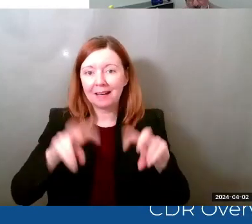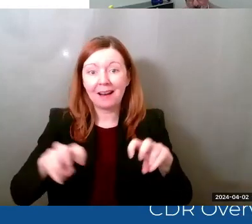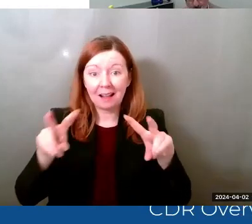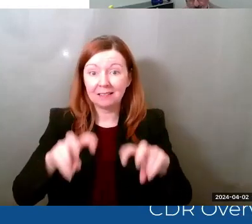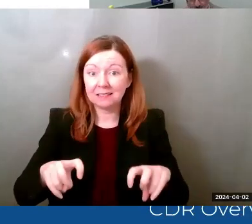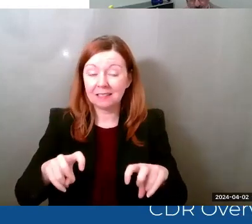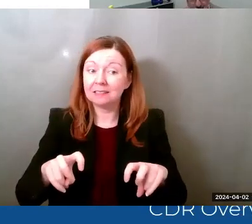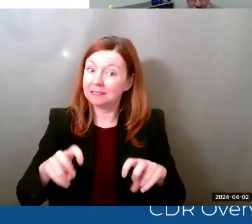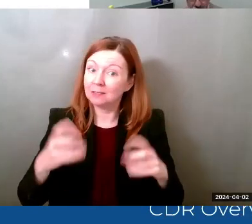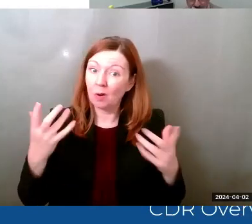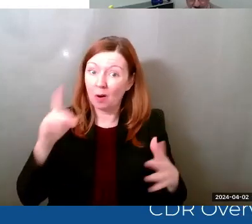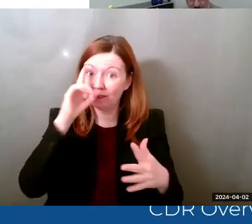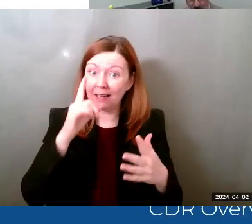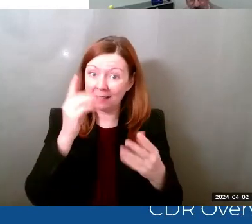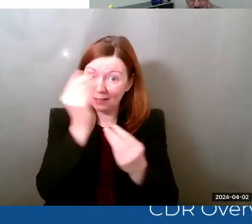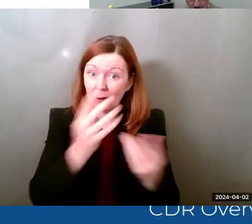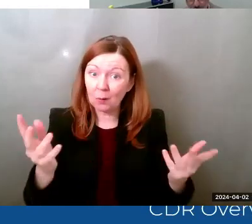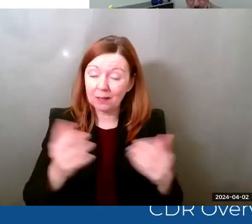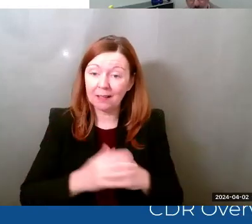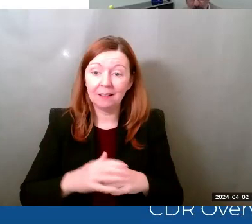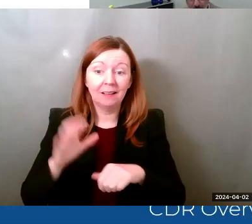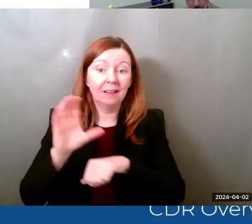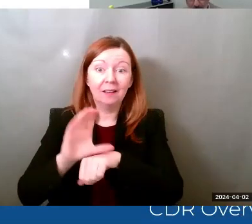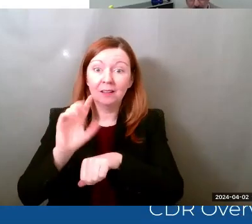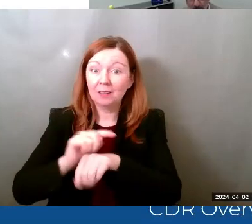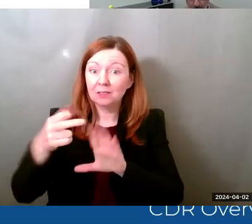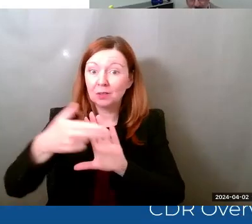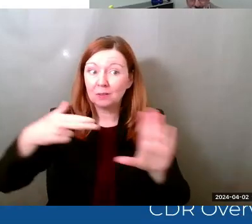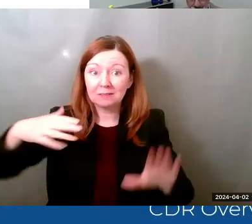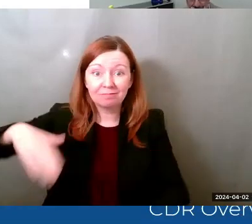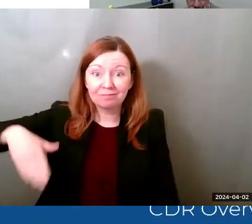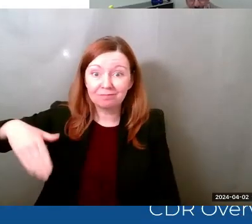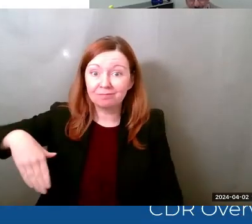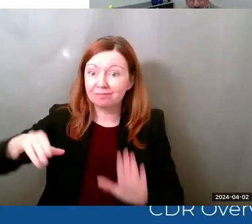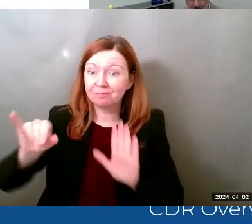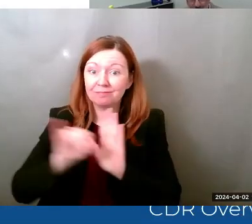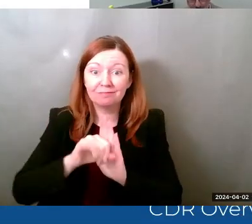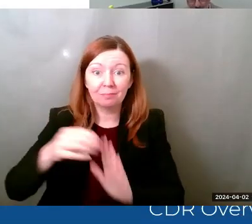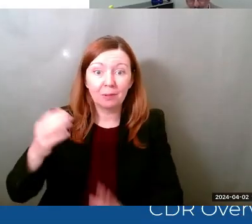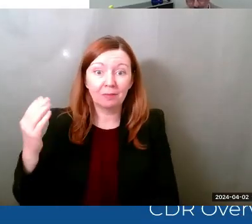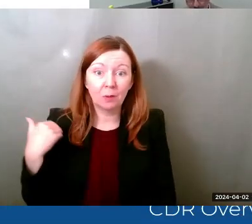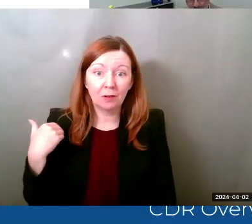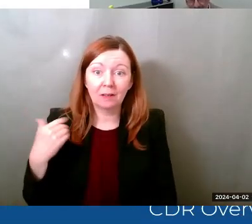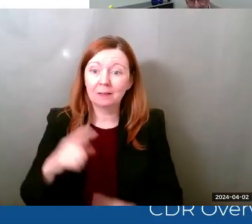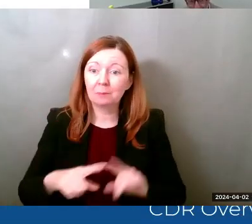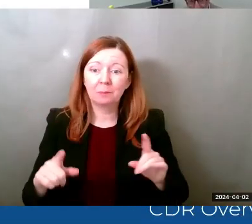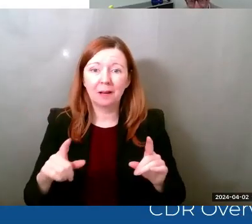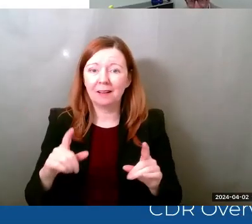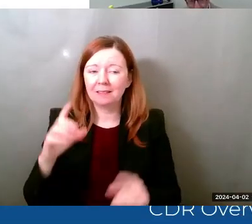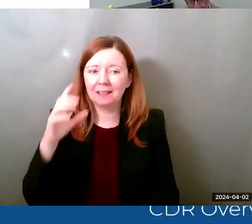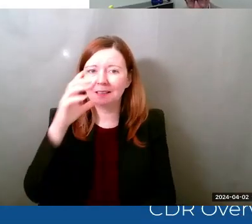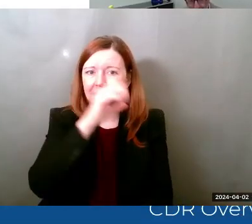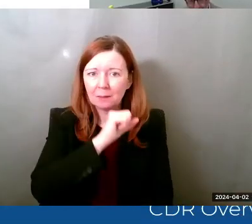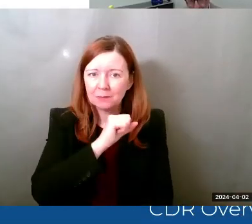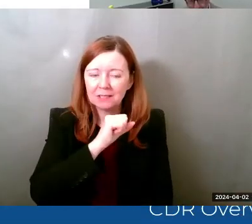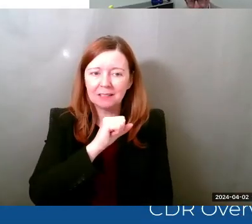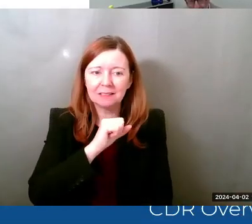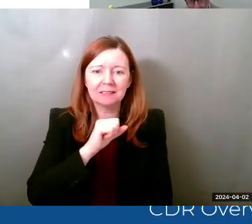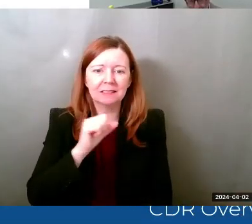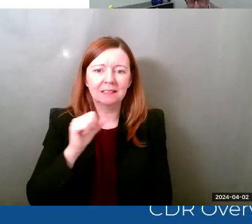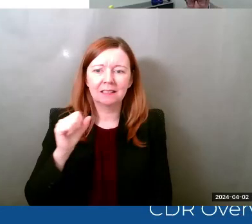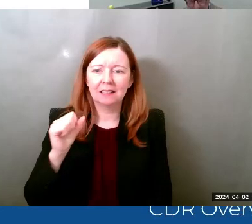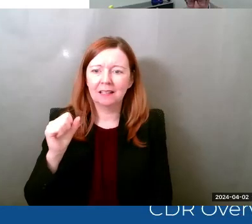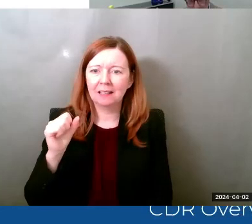been noted. Consultants were not identified previously, but neither are the assumptions nor the